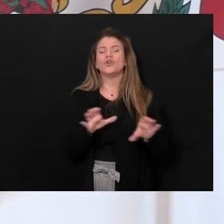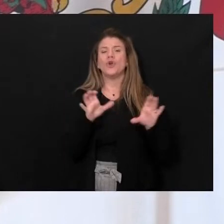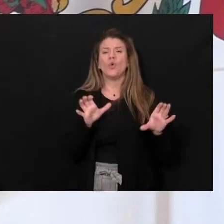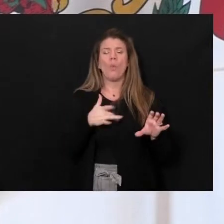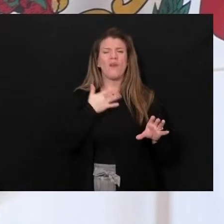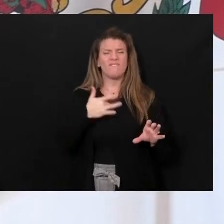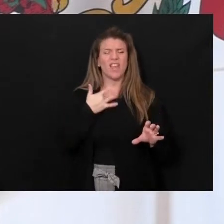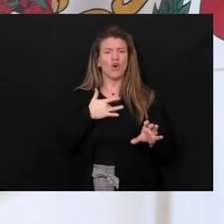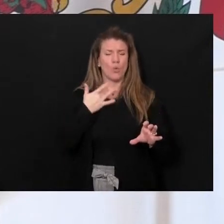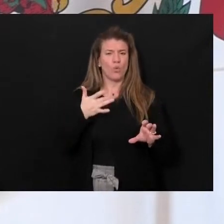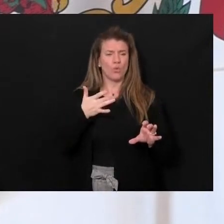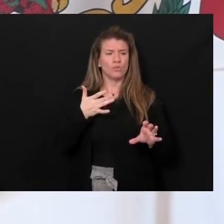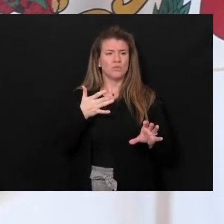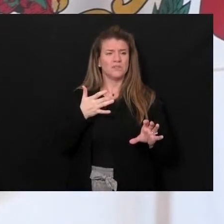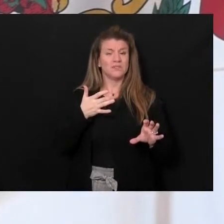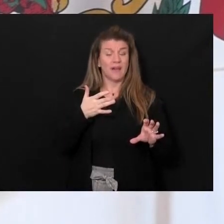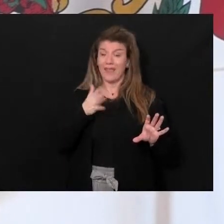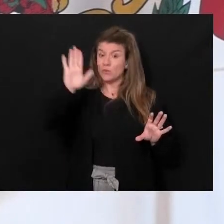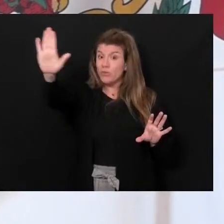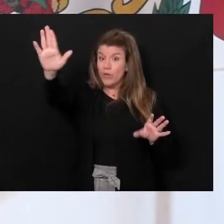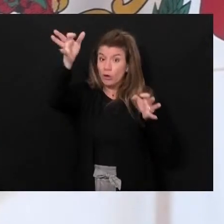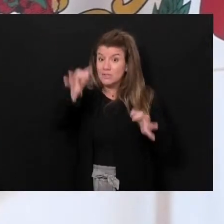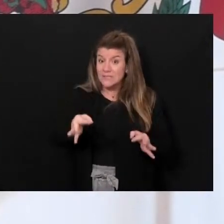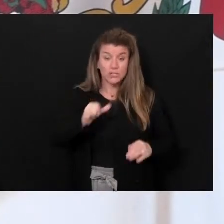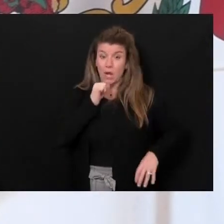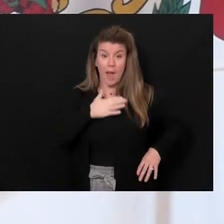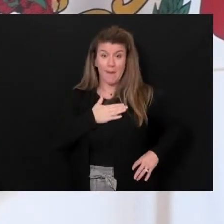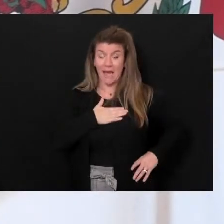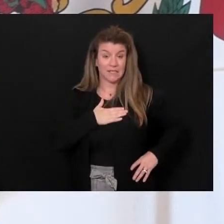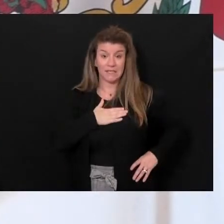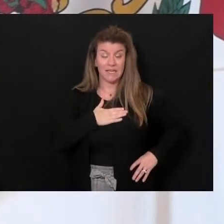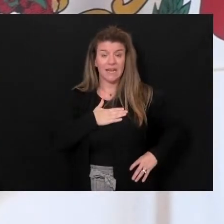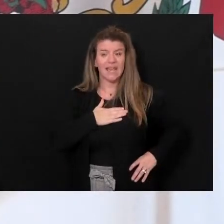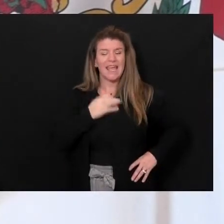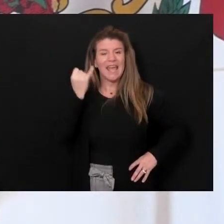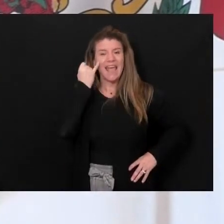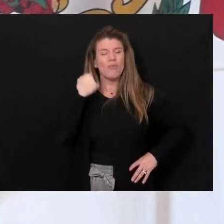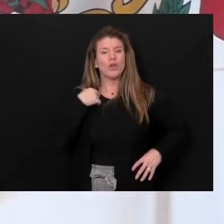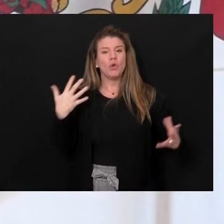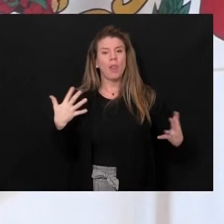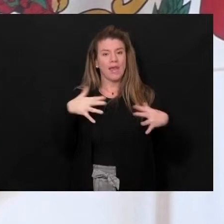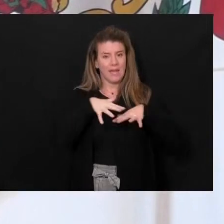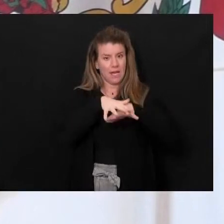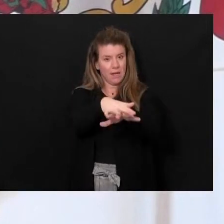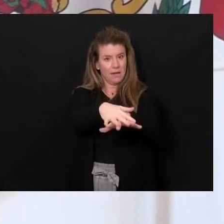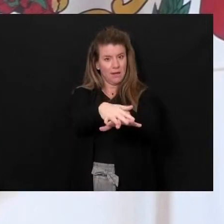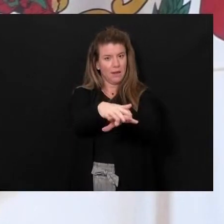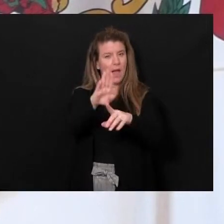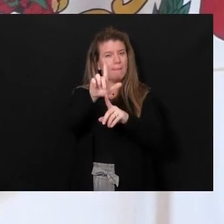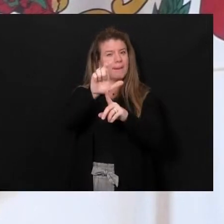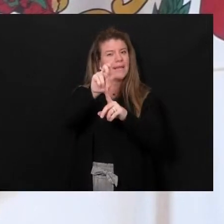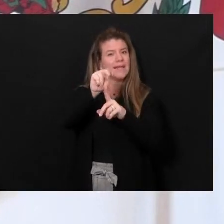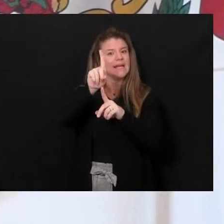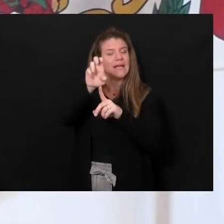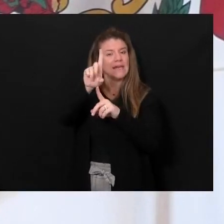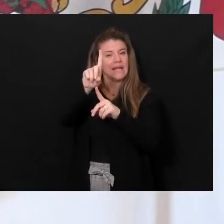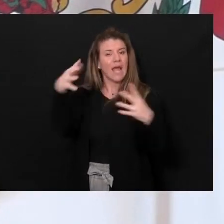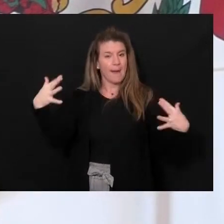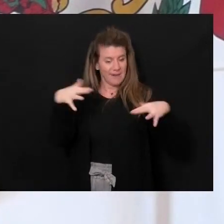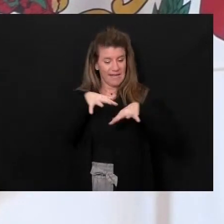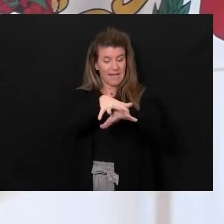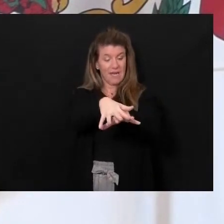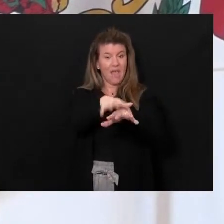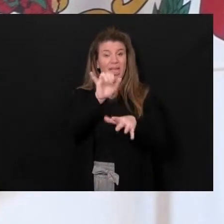think, and this is their decision, not mine, is we go to a blended model, a model that